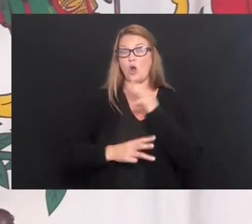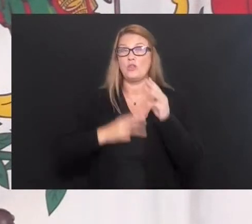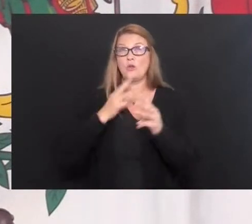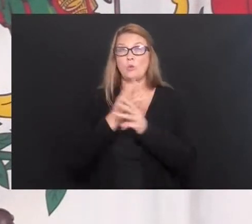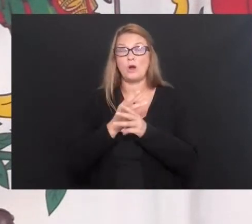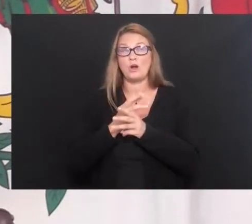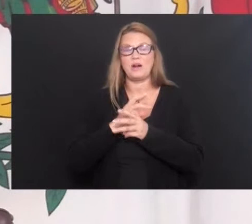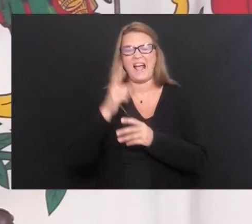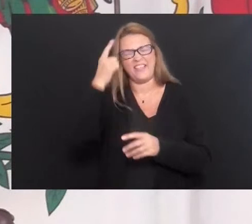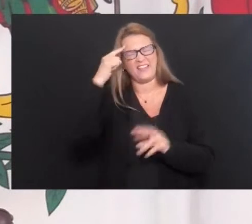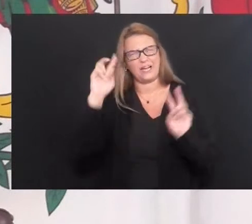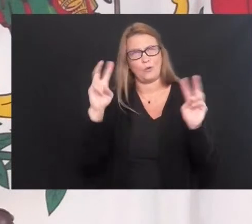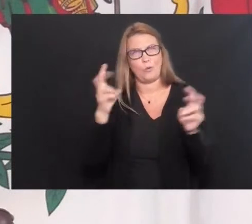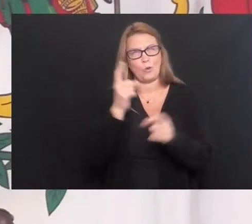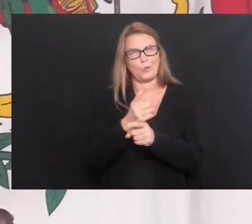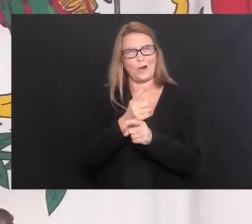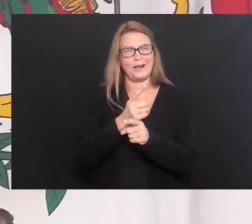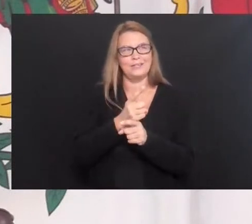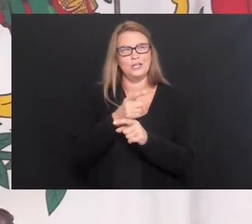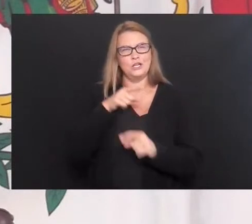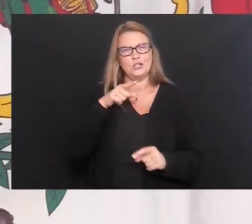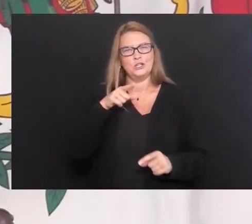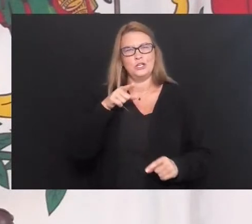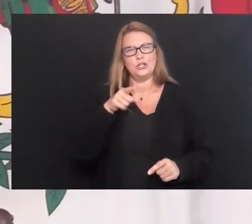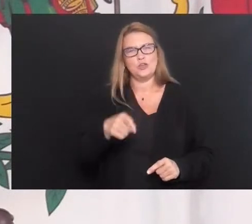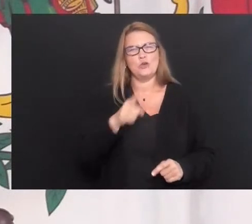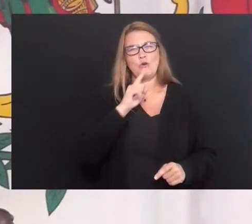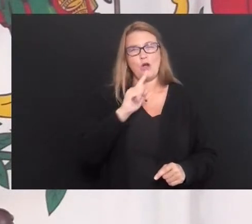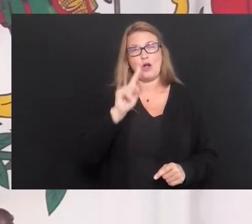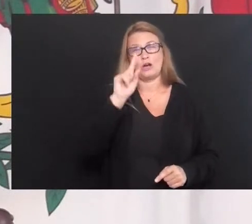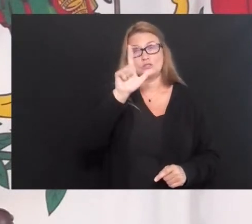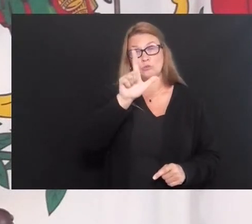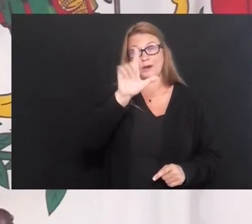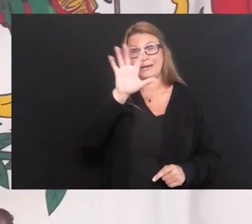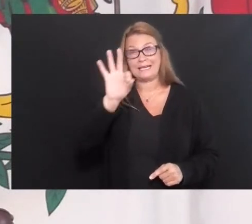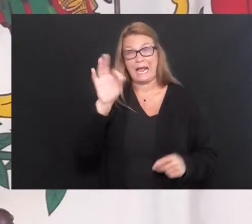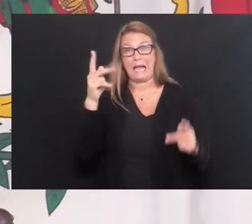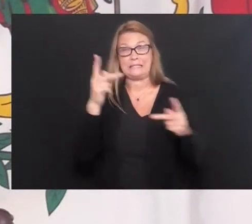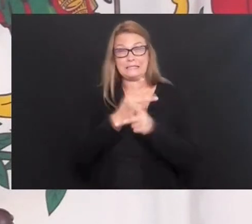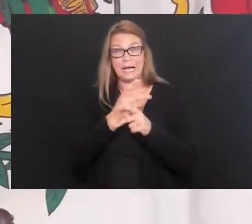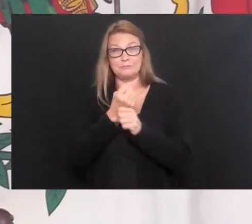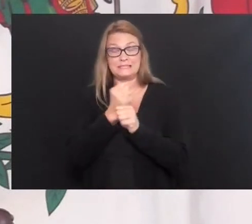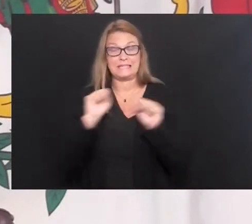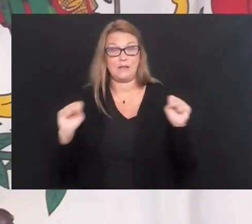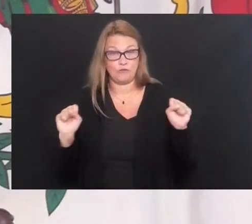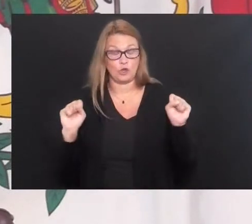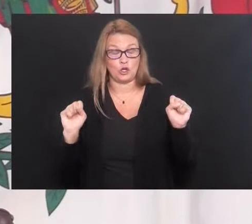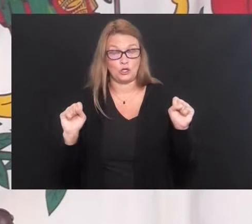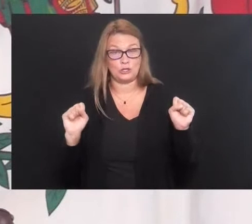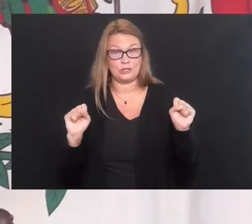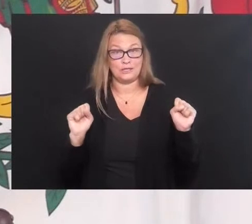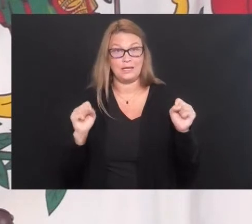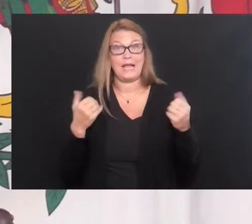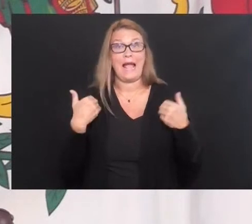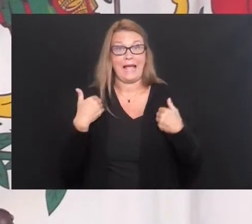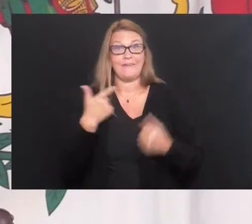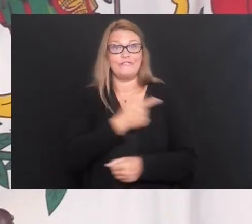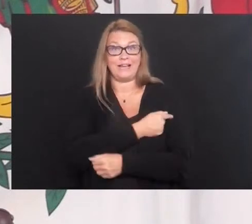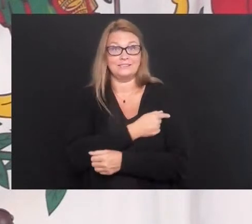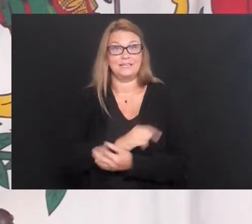gonna quote this correctly, that you are 29 times safer if you're